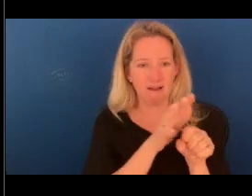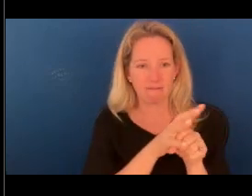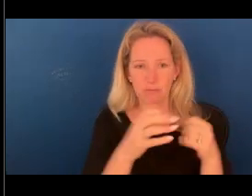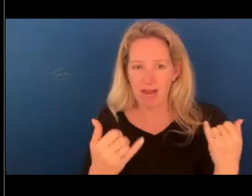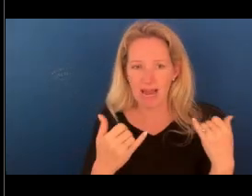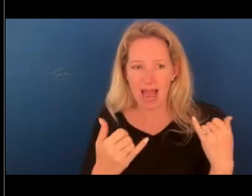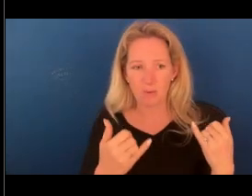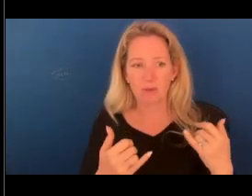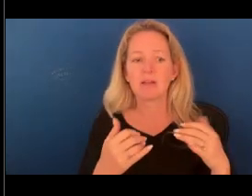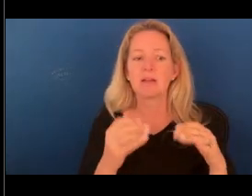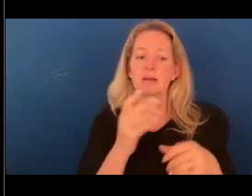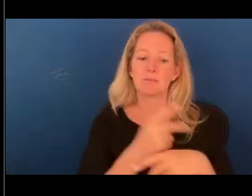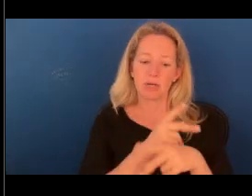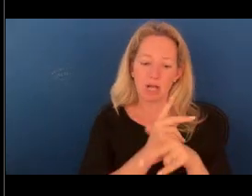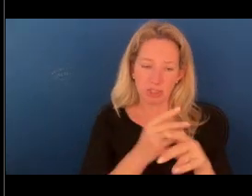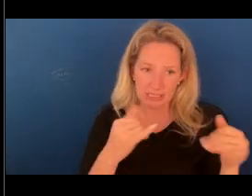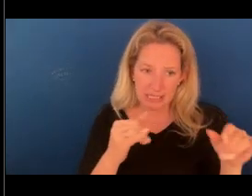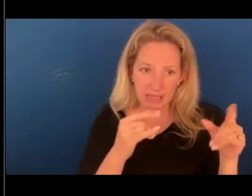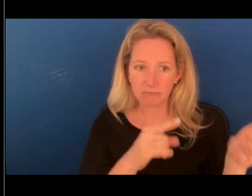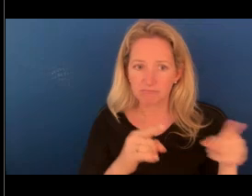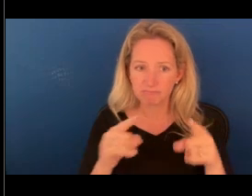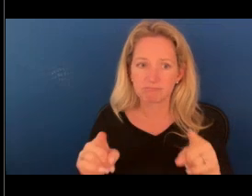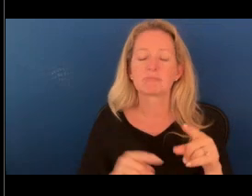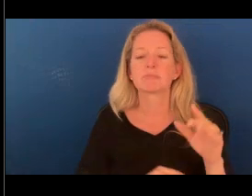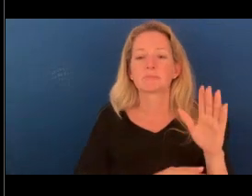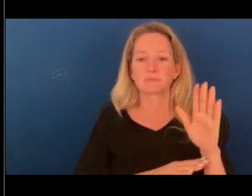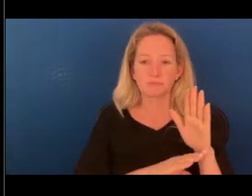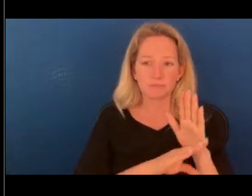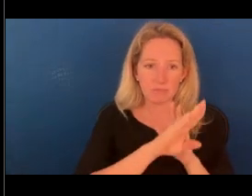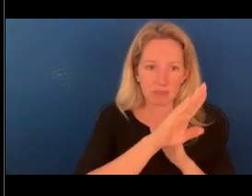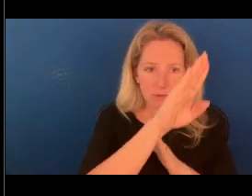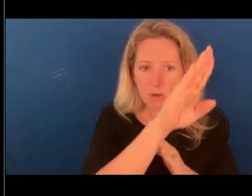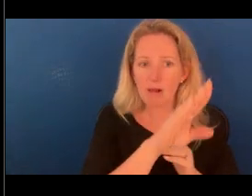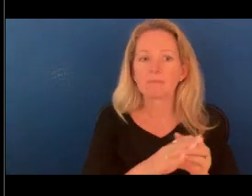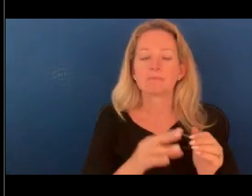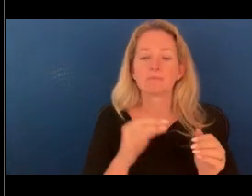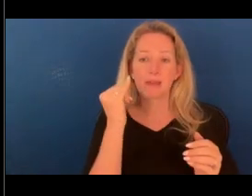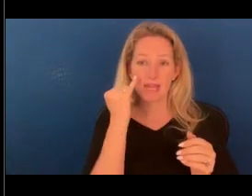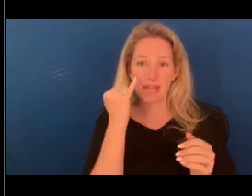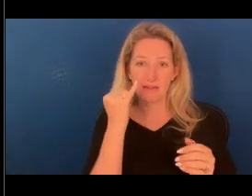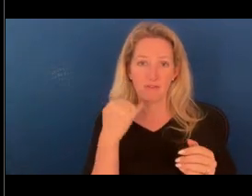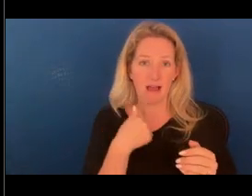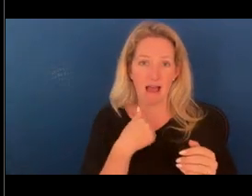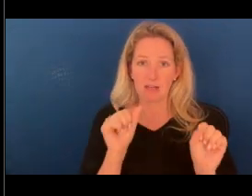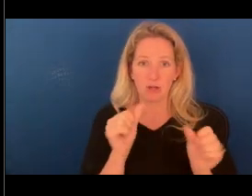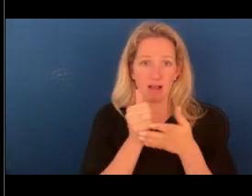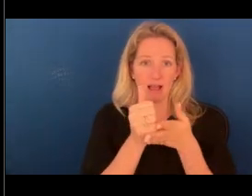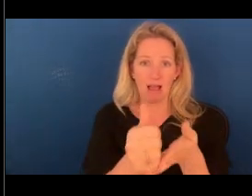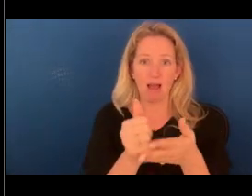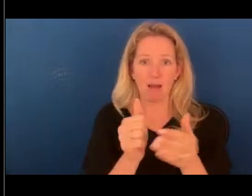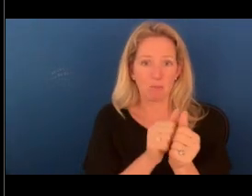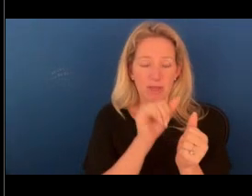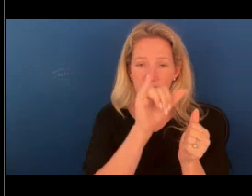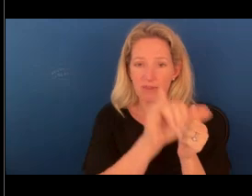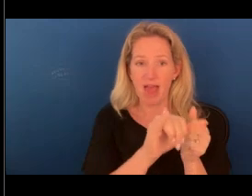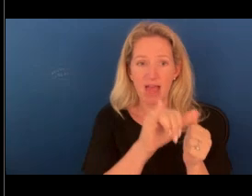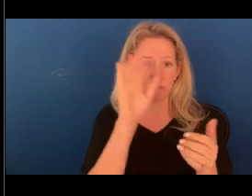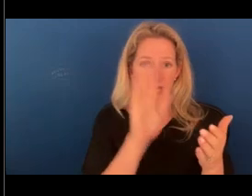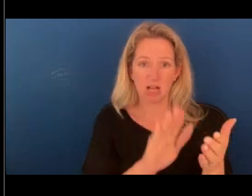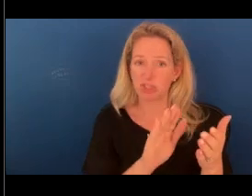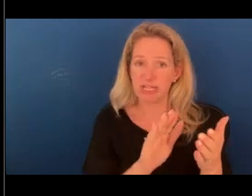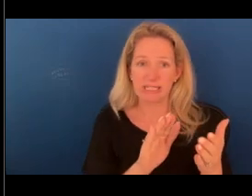going like this. The amount in the environment's going up. When people ask me about program success, if I could even bend the growth curve, people want to talk about reduction,